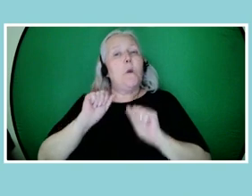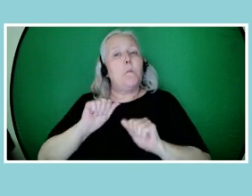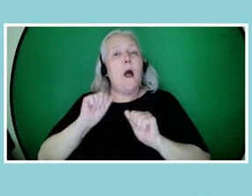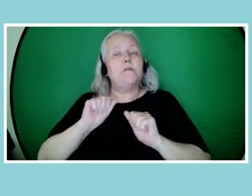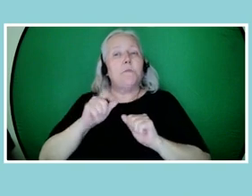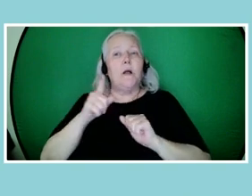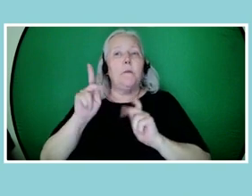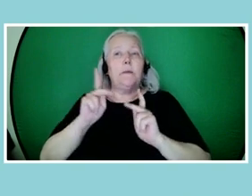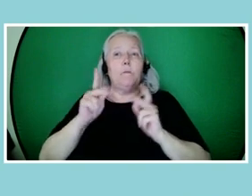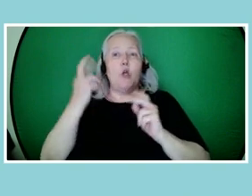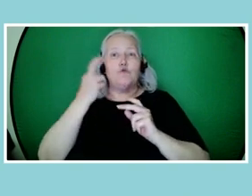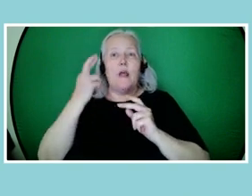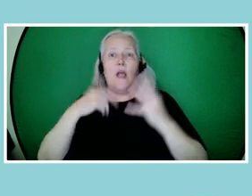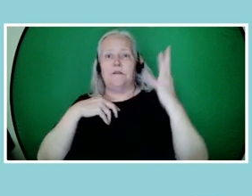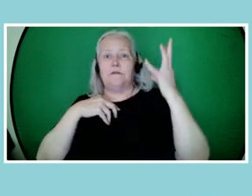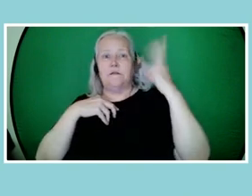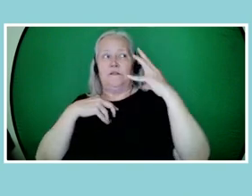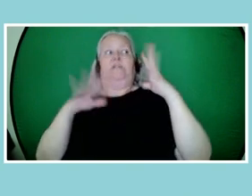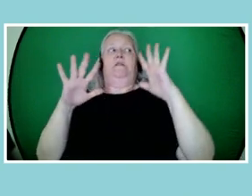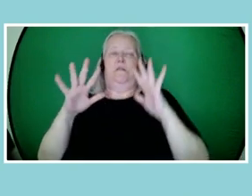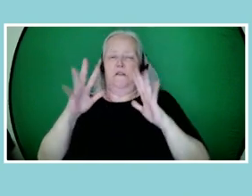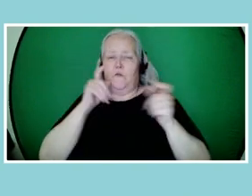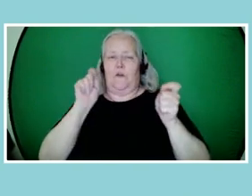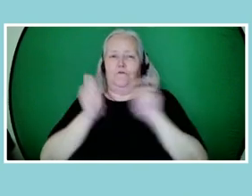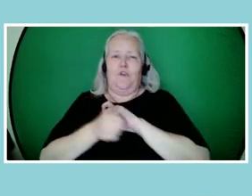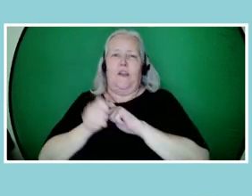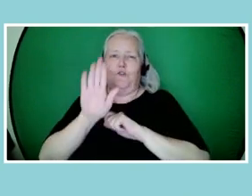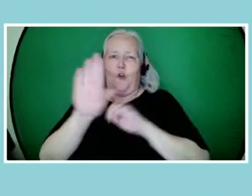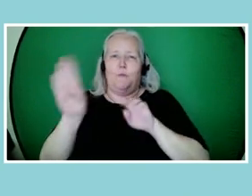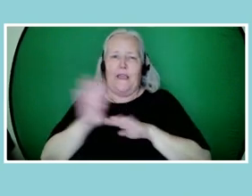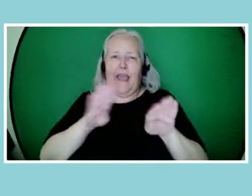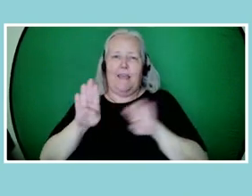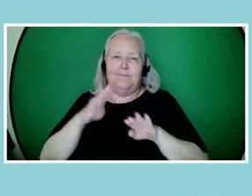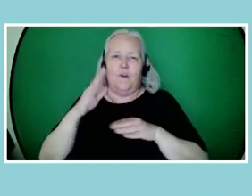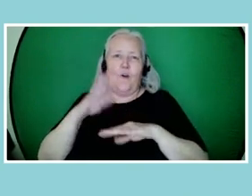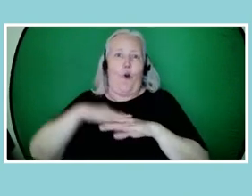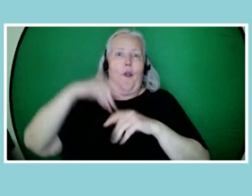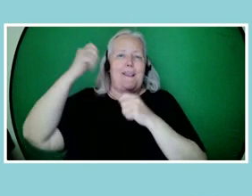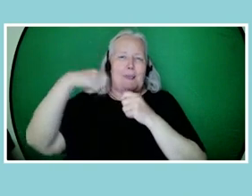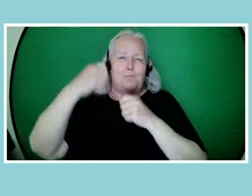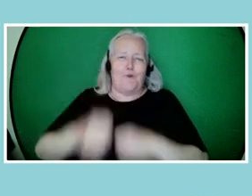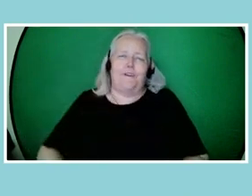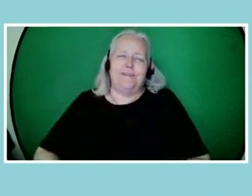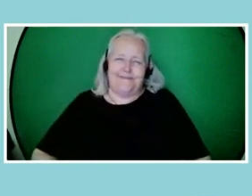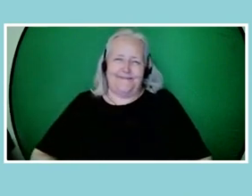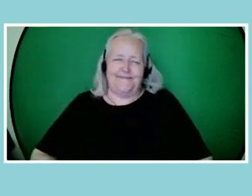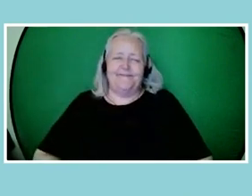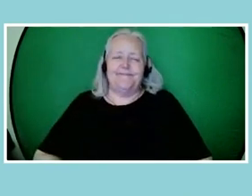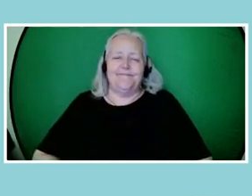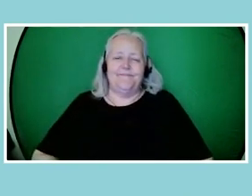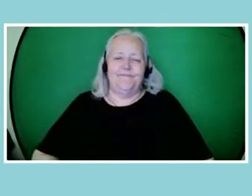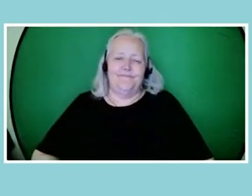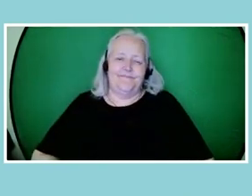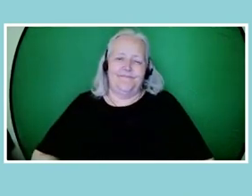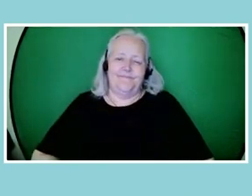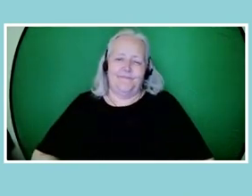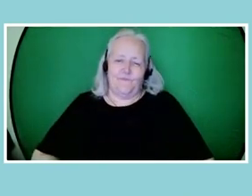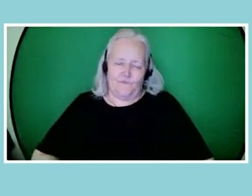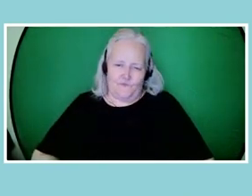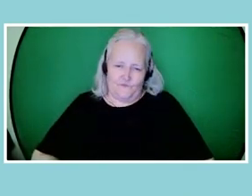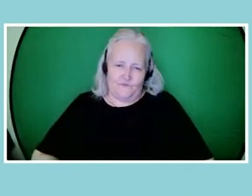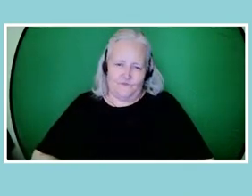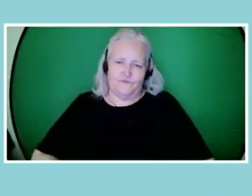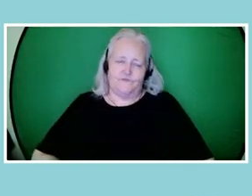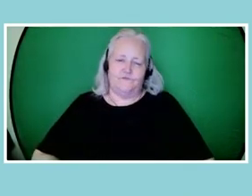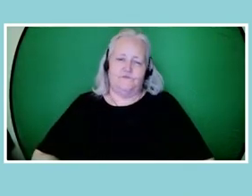behavior knowing that now all of a sudden they're on camera. Next slide, please. We have about